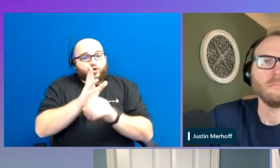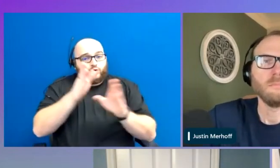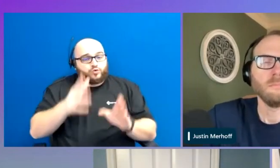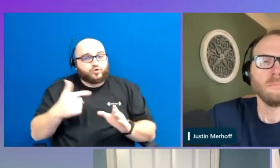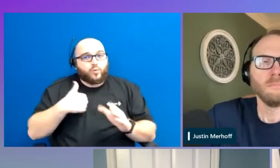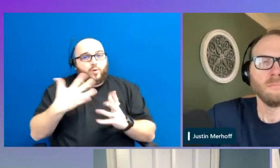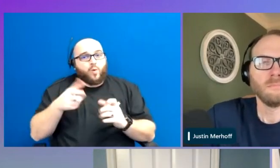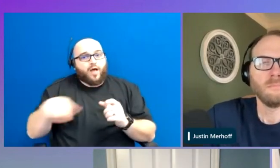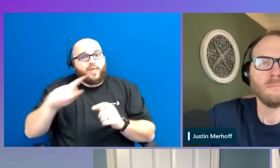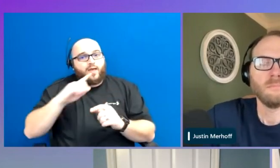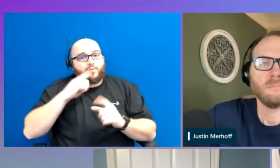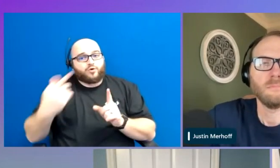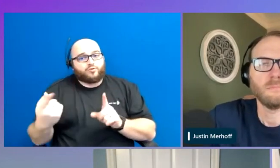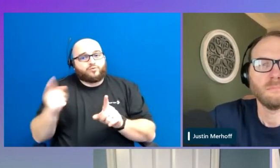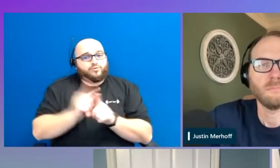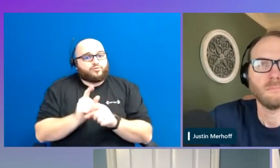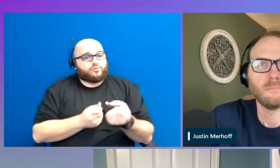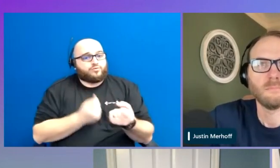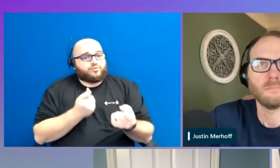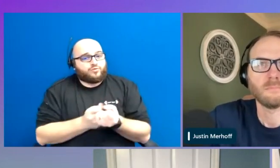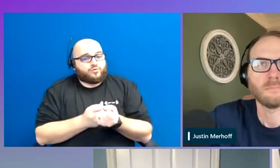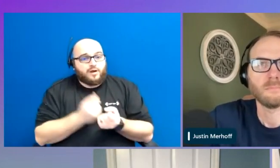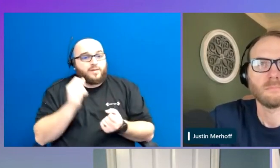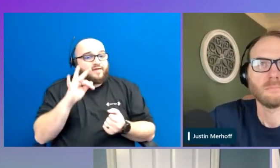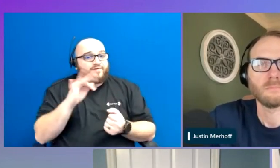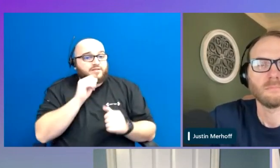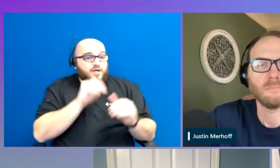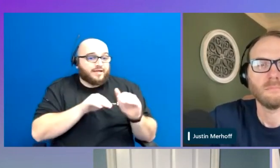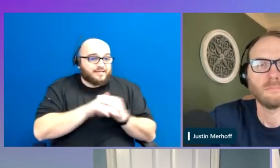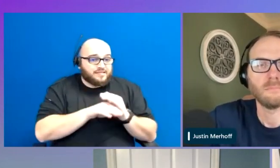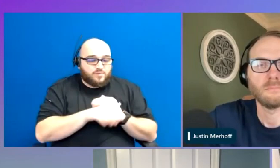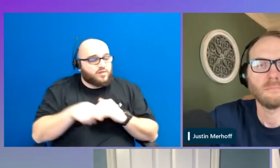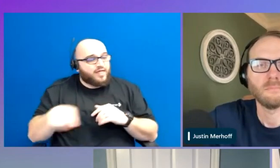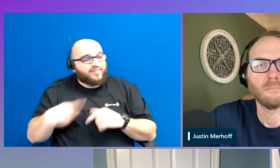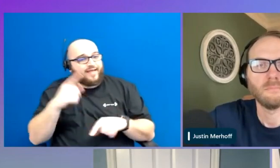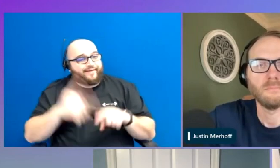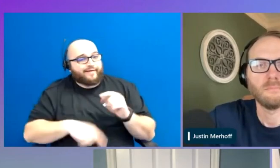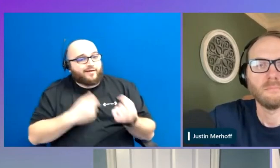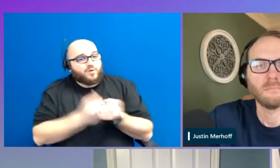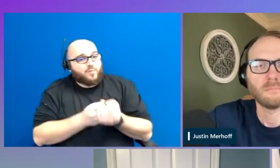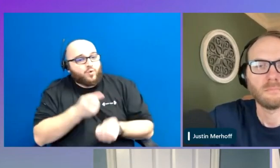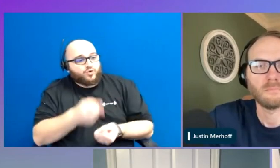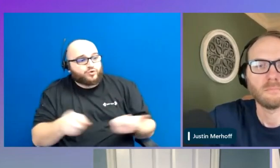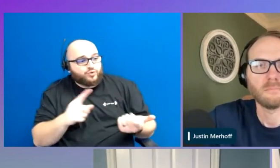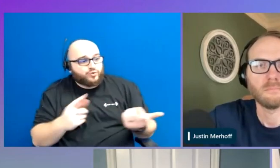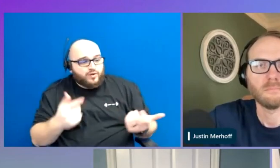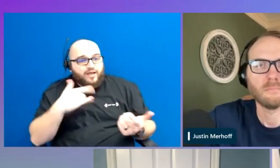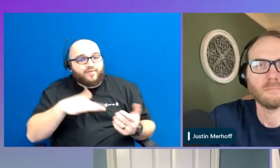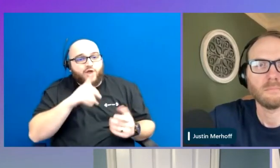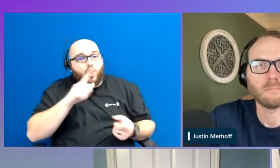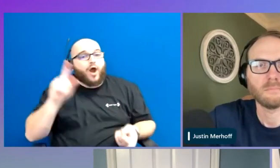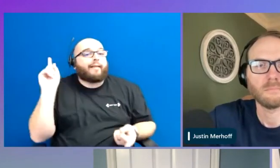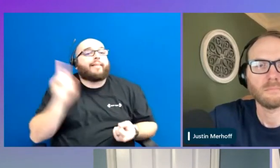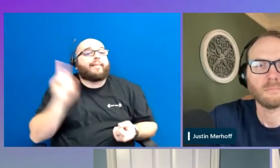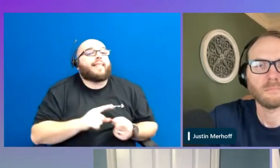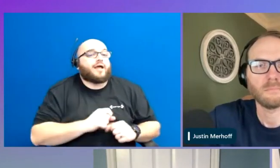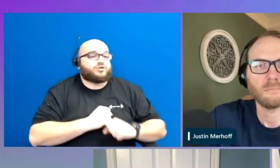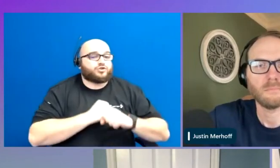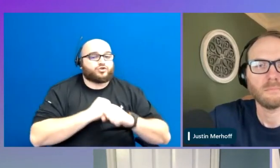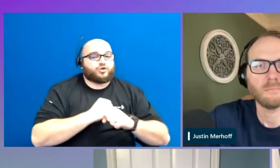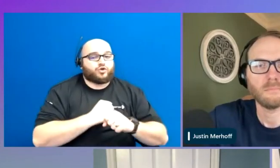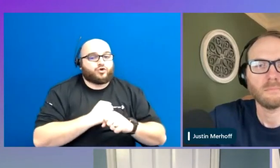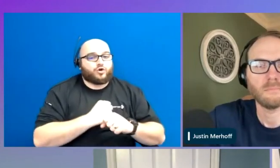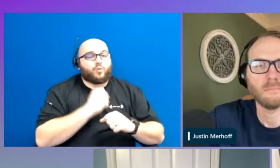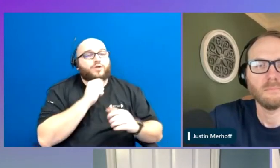side. Well, if it's not accessible, then those people are not on your side. They're even less secure, which is going into the second